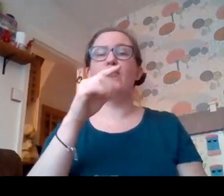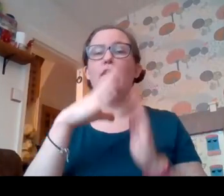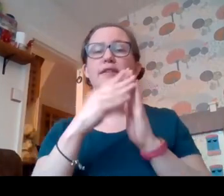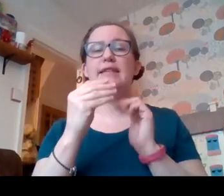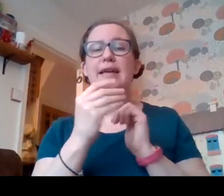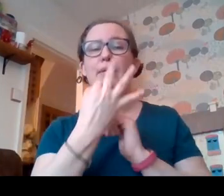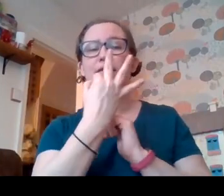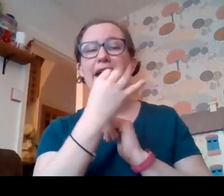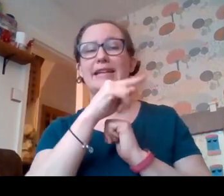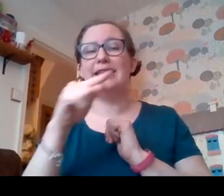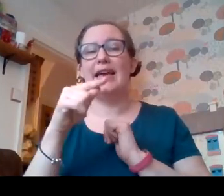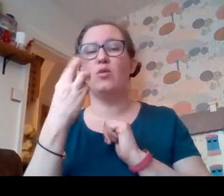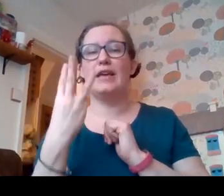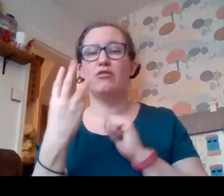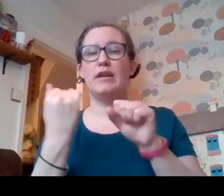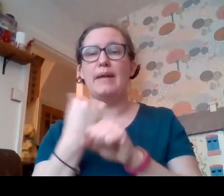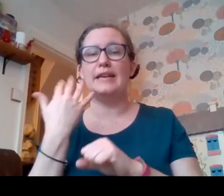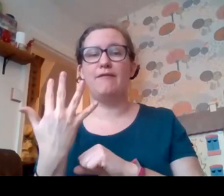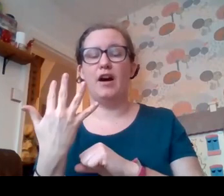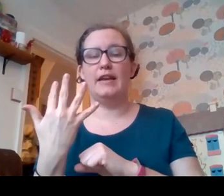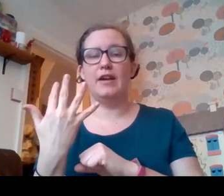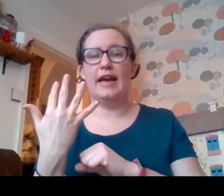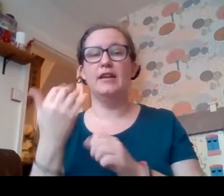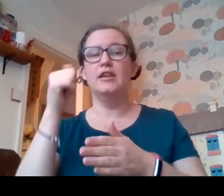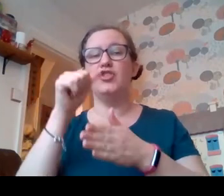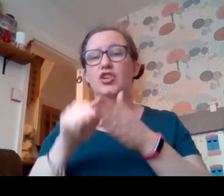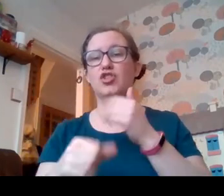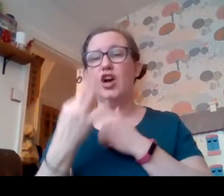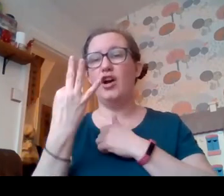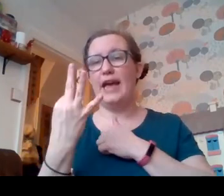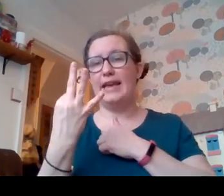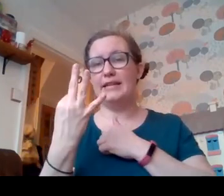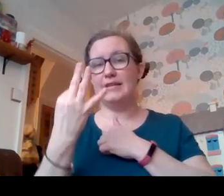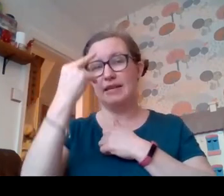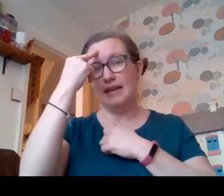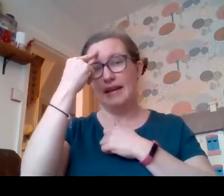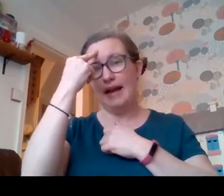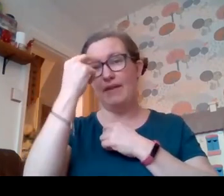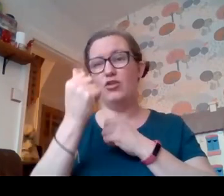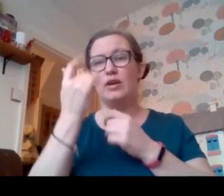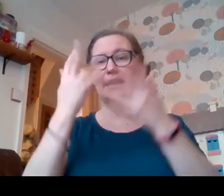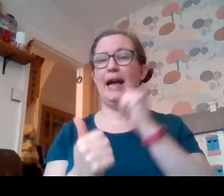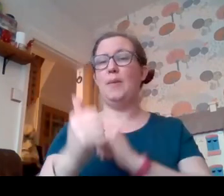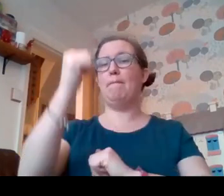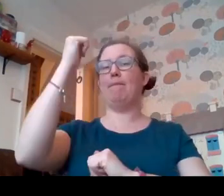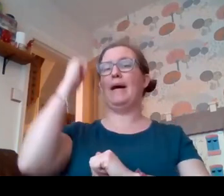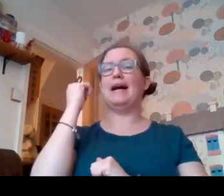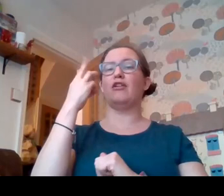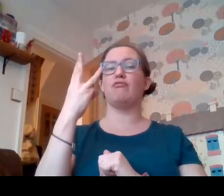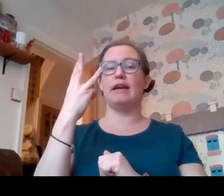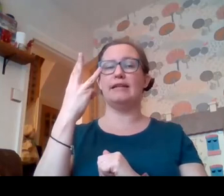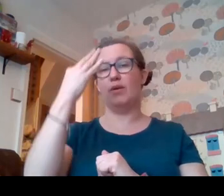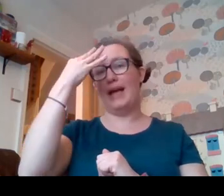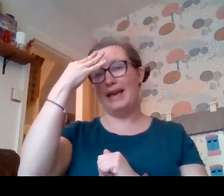So we've got this example of 8 take away 3 makes 5. Okay, so you're going to start on 8 and then you're going to count